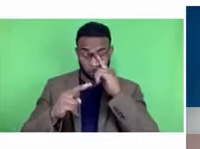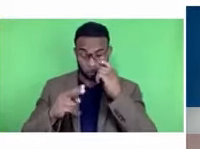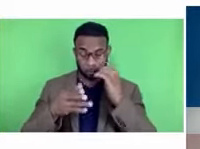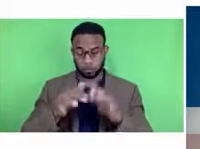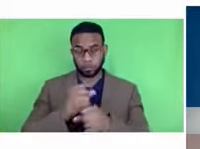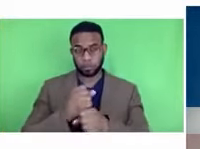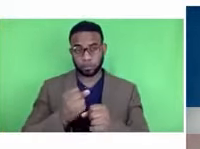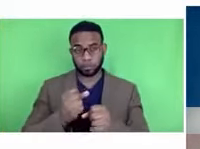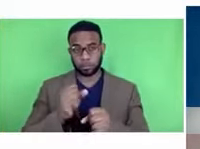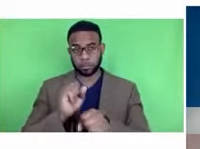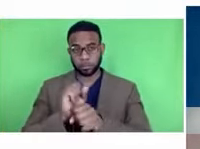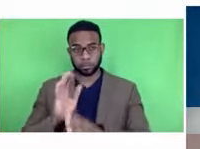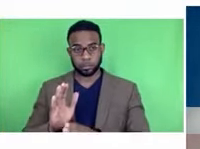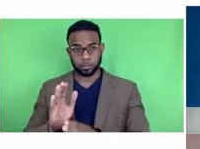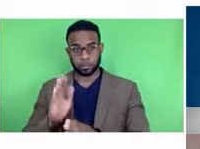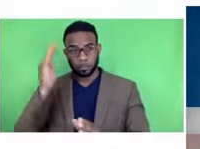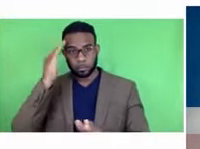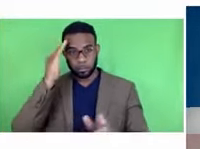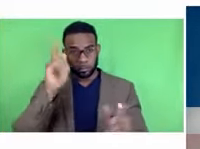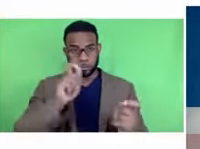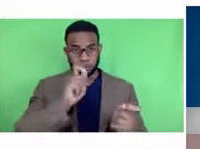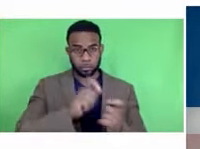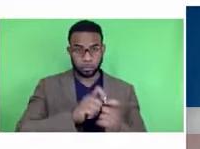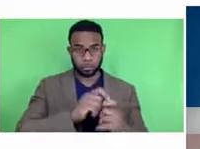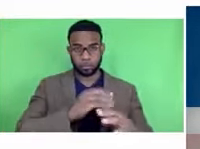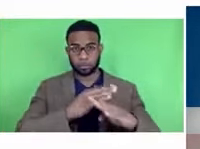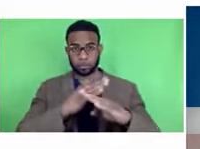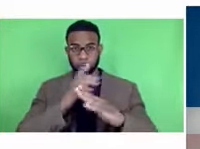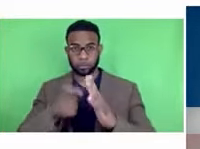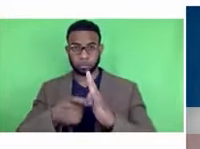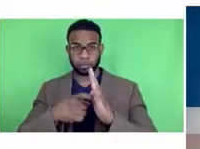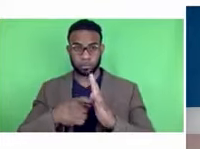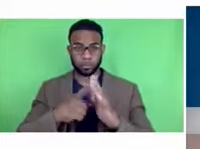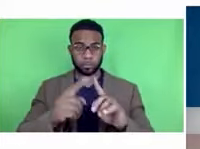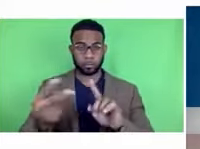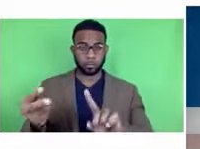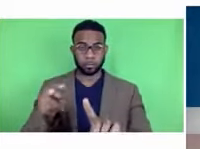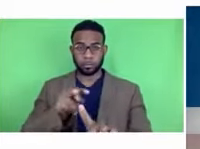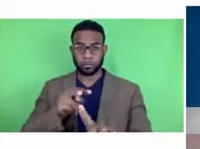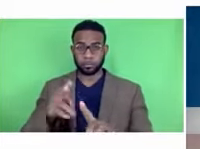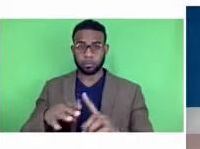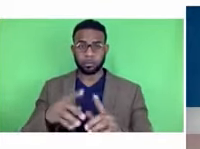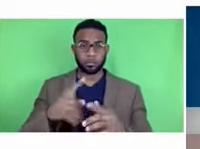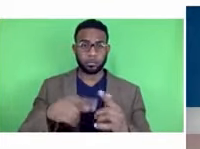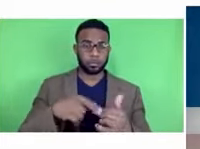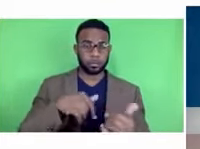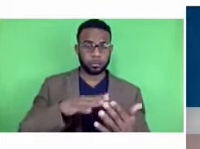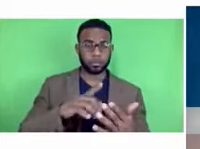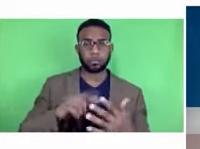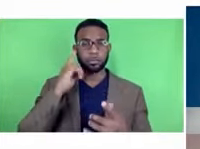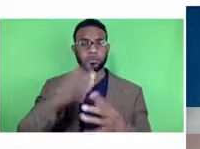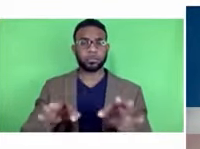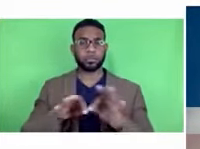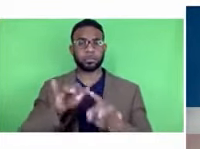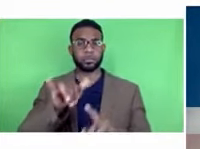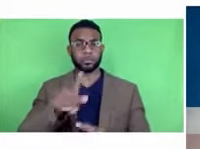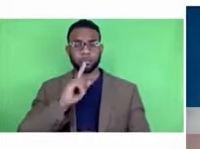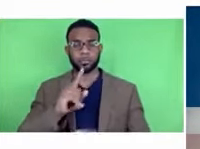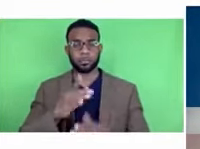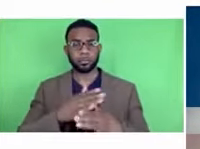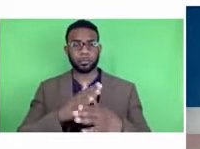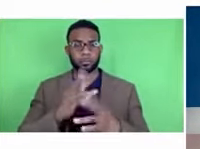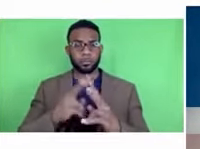an employer aware of specific hurdles that may require a different perspective on what I'm facing. But I think the key to that is sharing